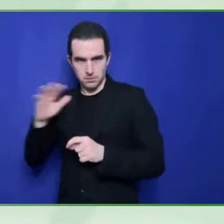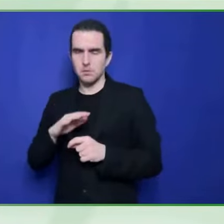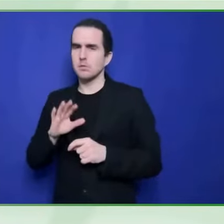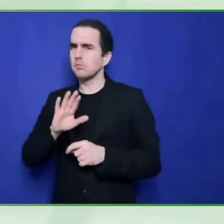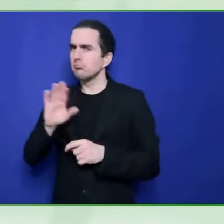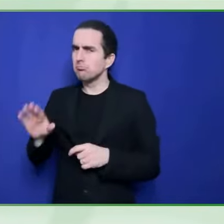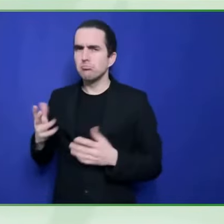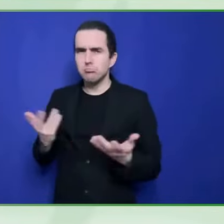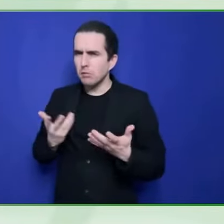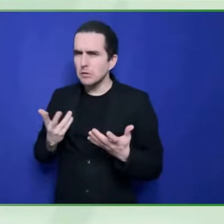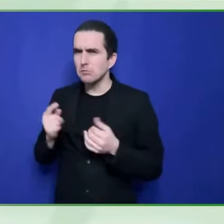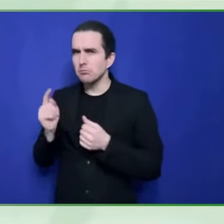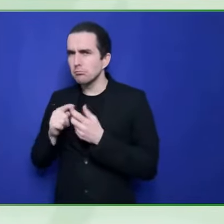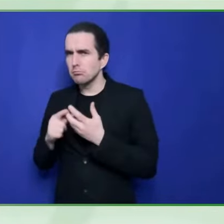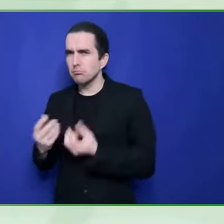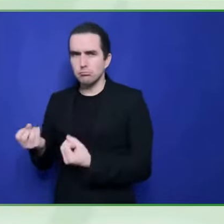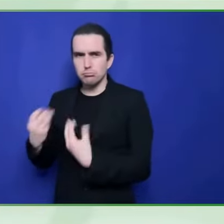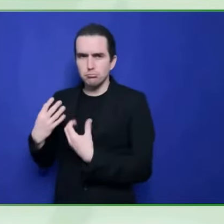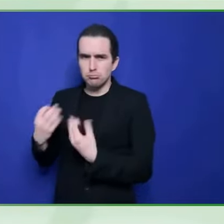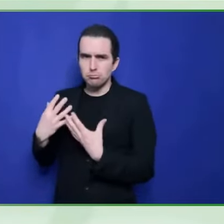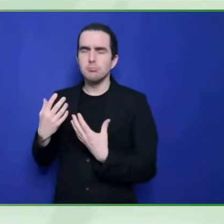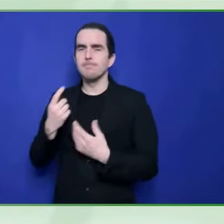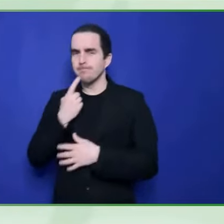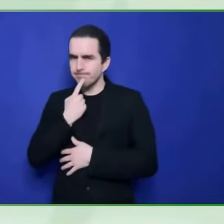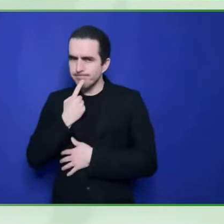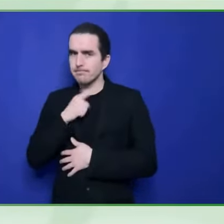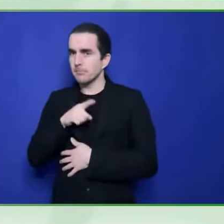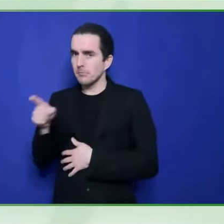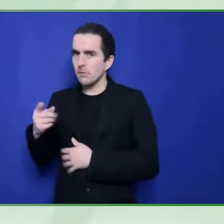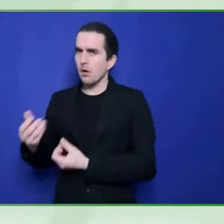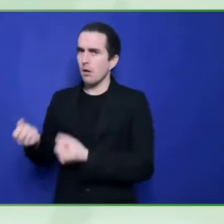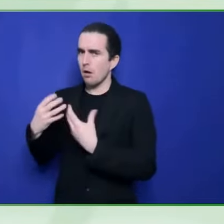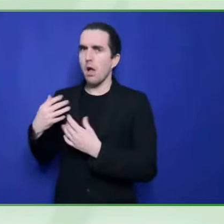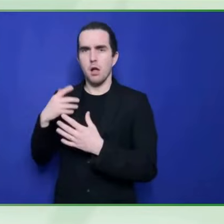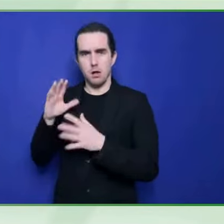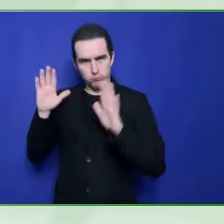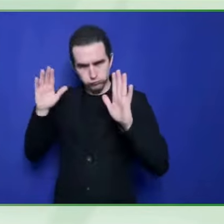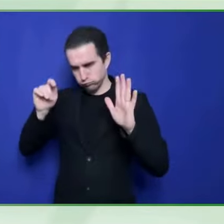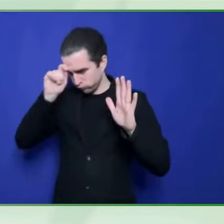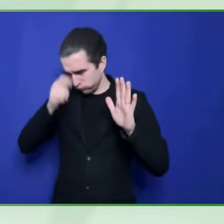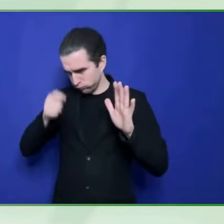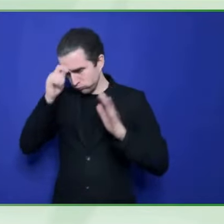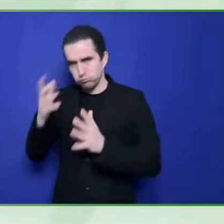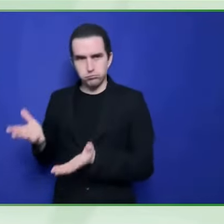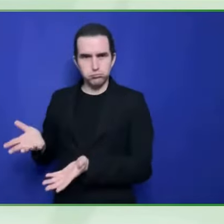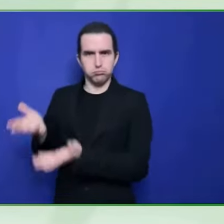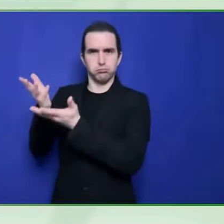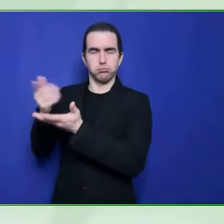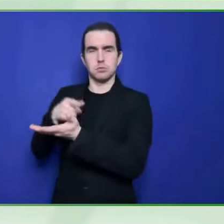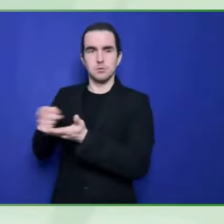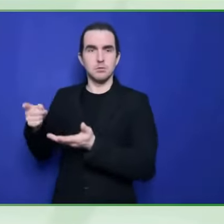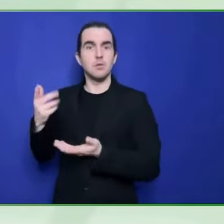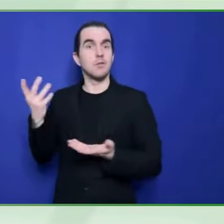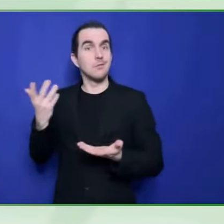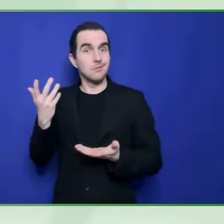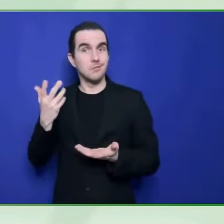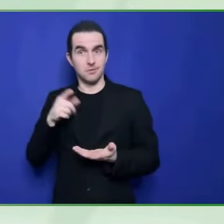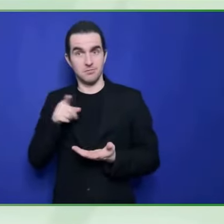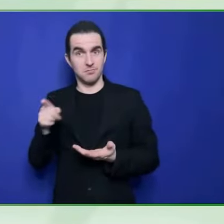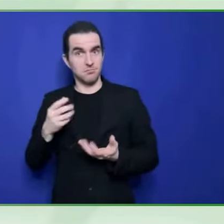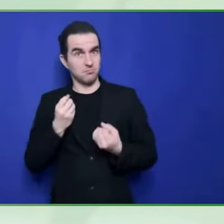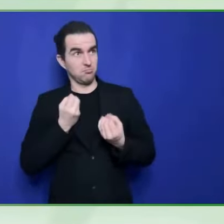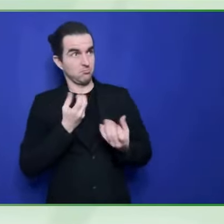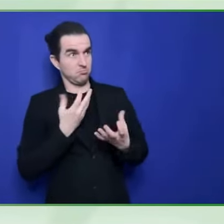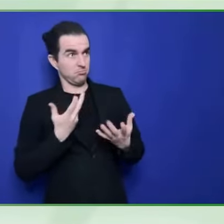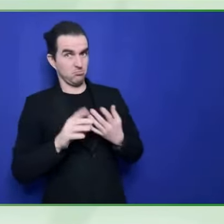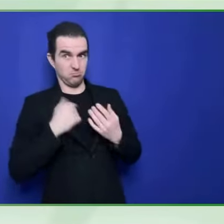So you will not see the video, but one level of data collection that we do is actually at street level